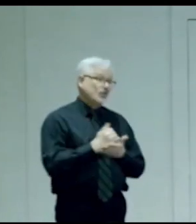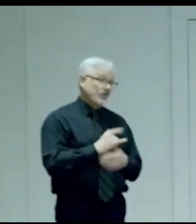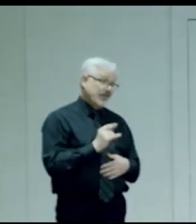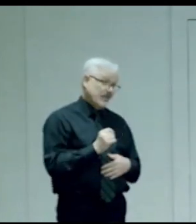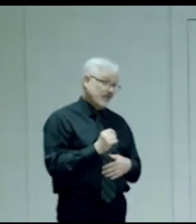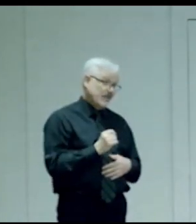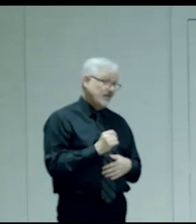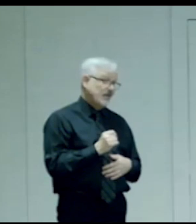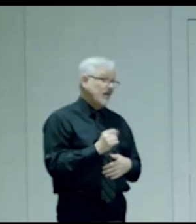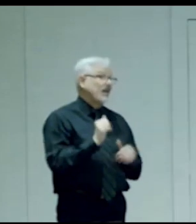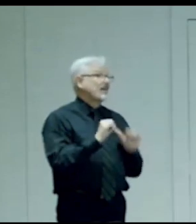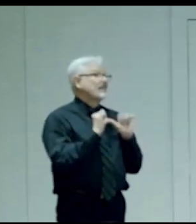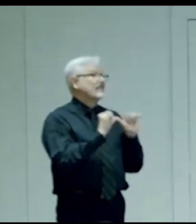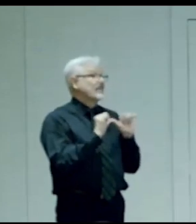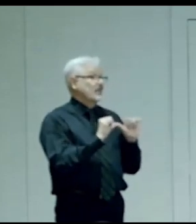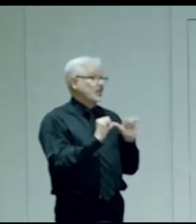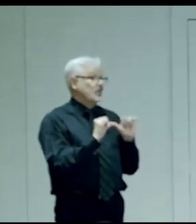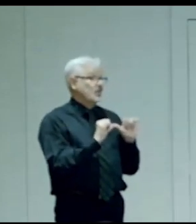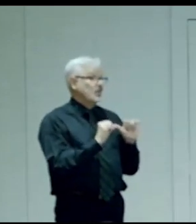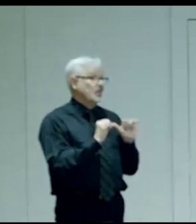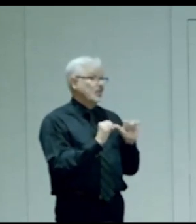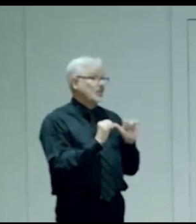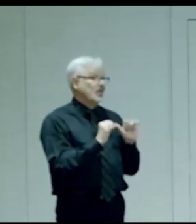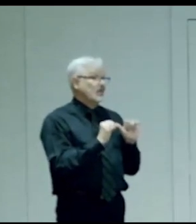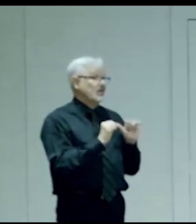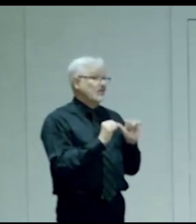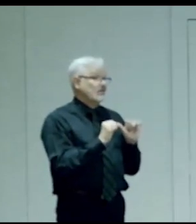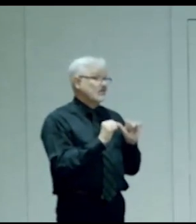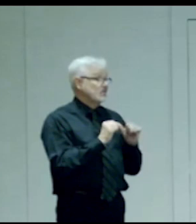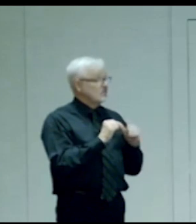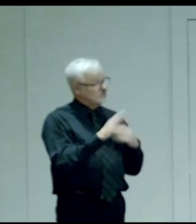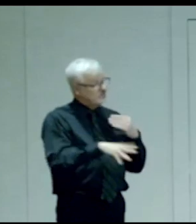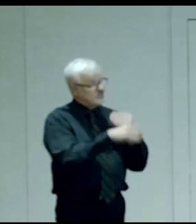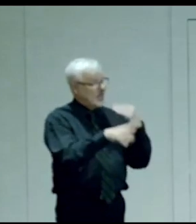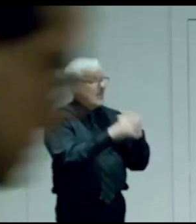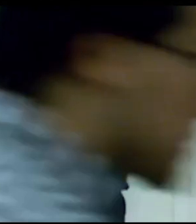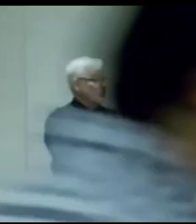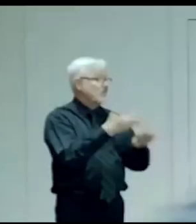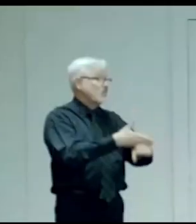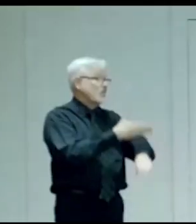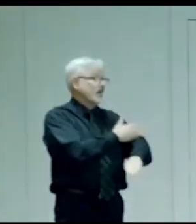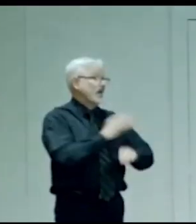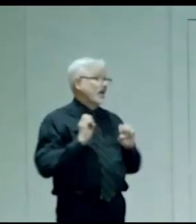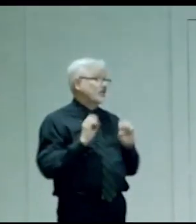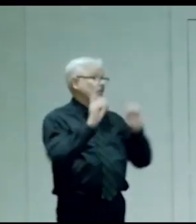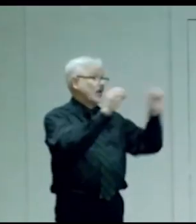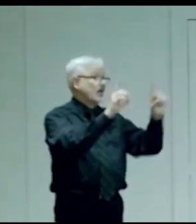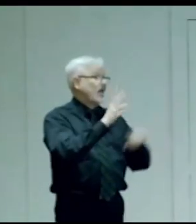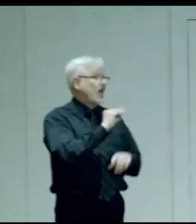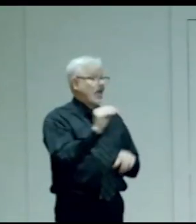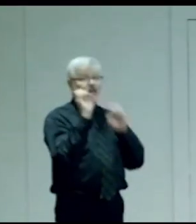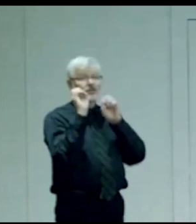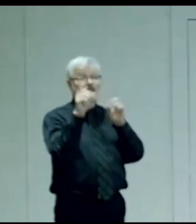can continue to contribute to the improvement of education and educational